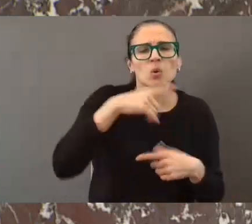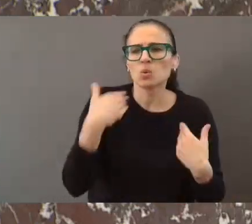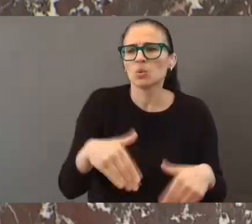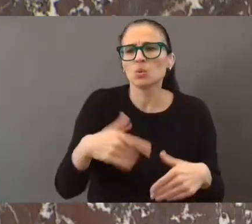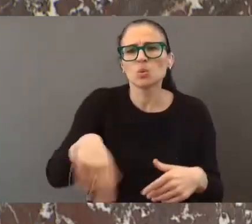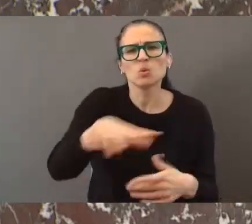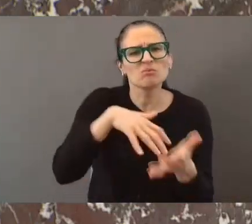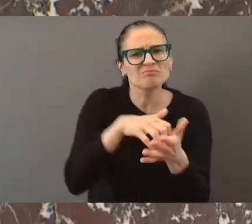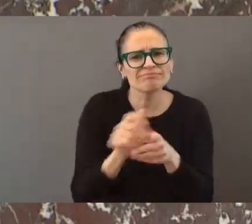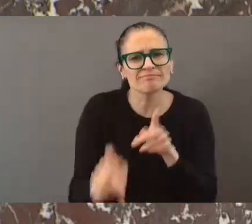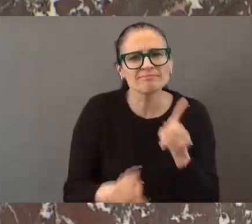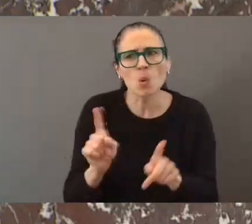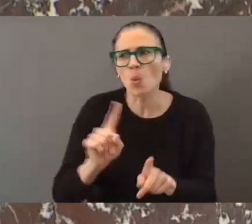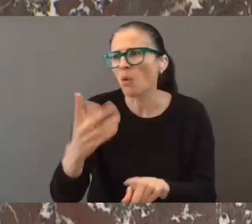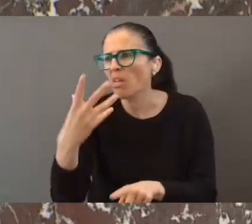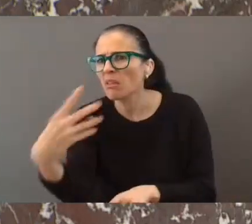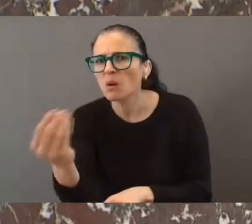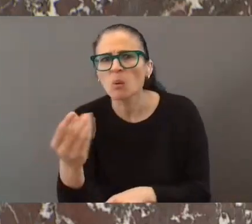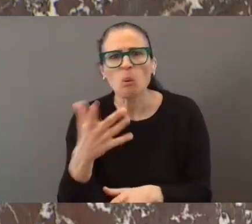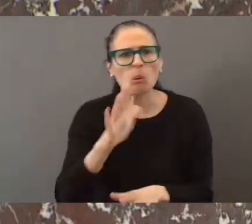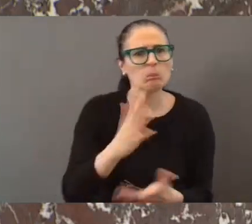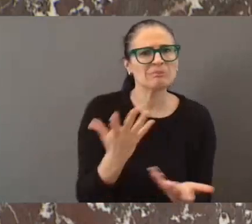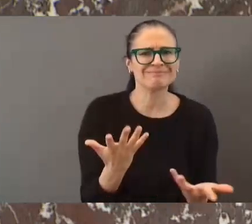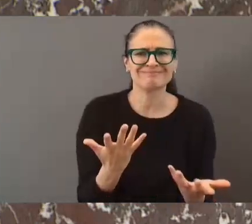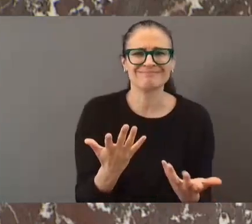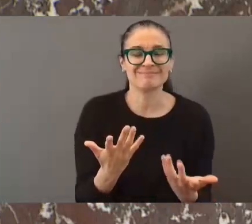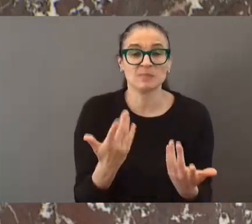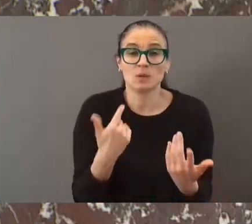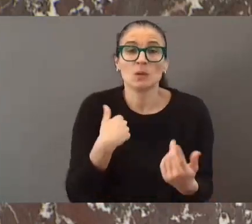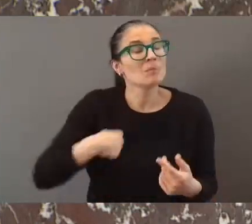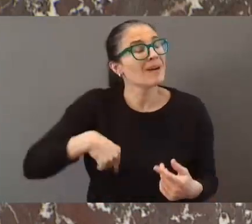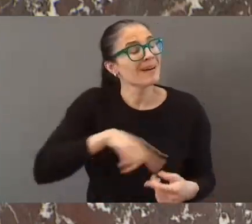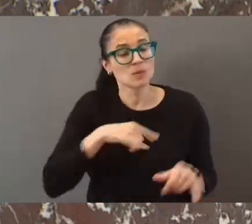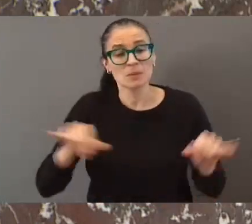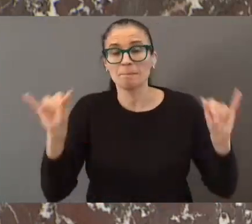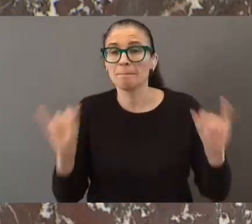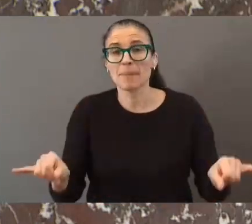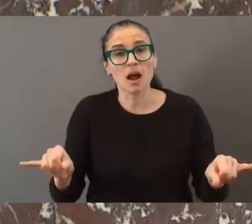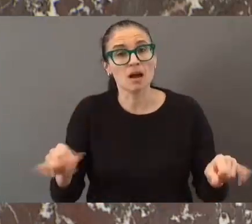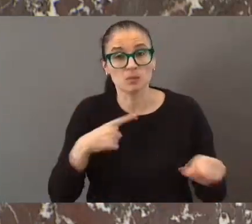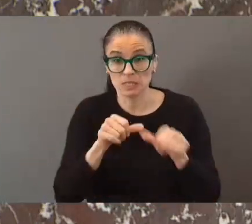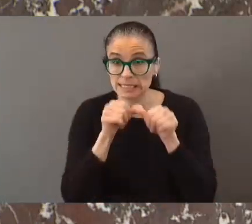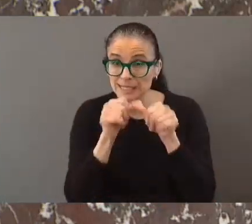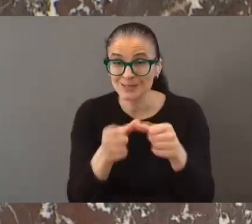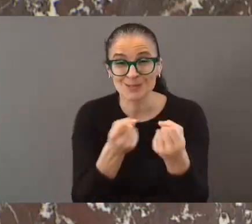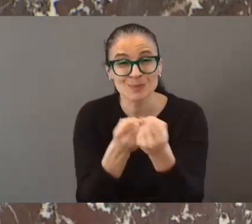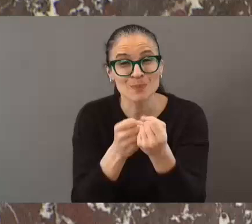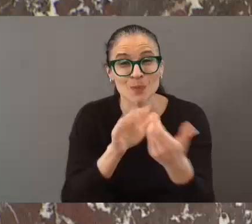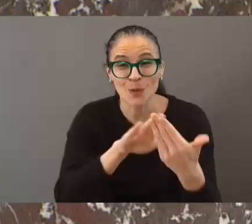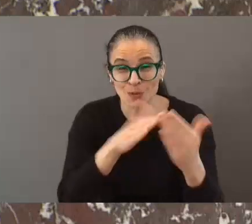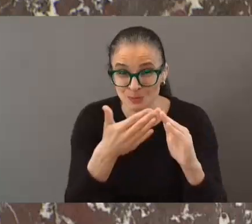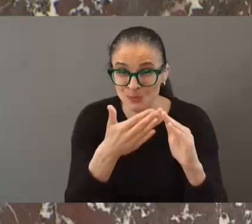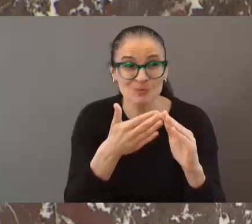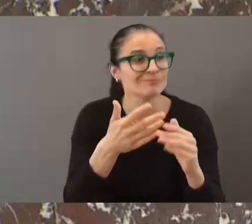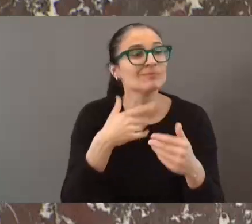work with local government. We're going to continue to work. We're going to continue to work to ensure that all people have the.